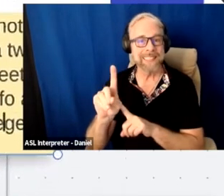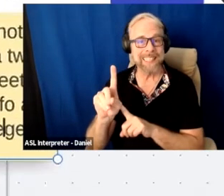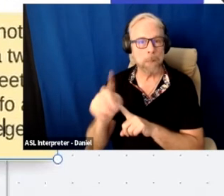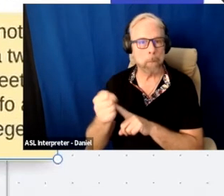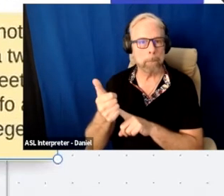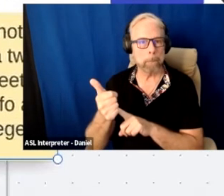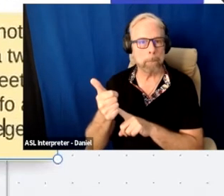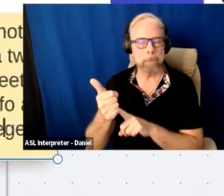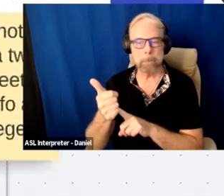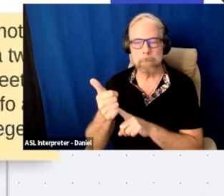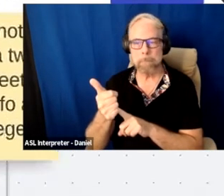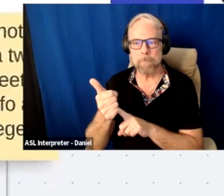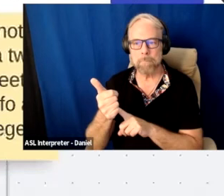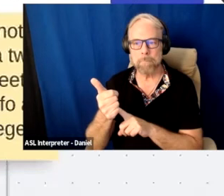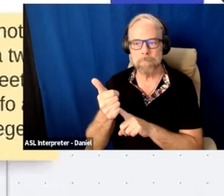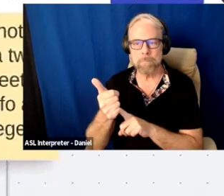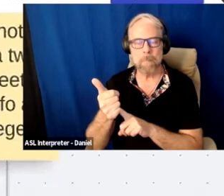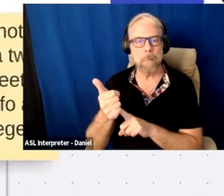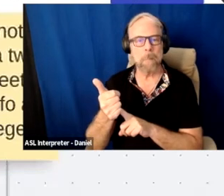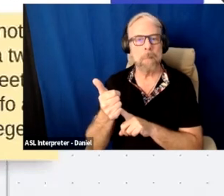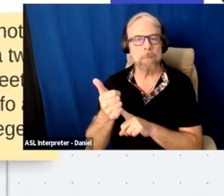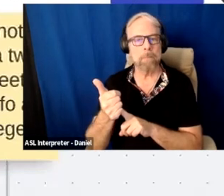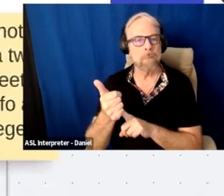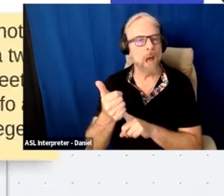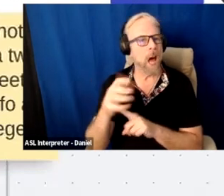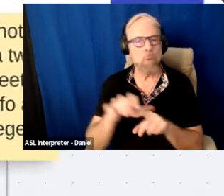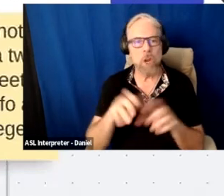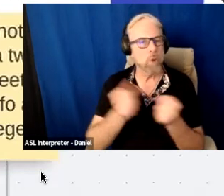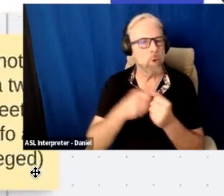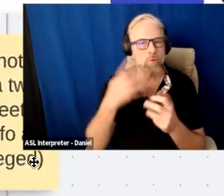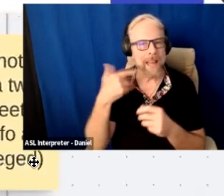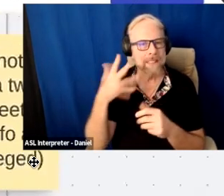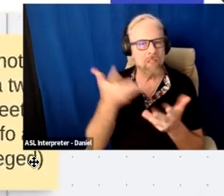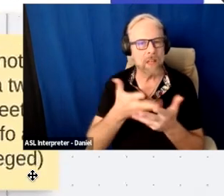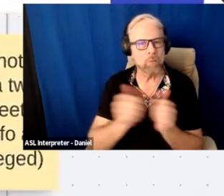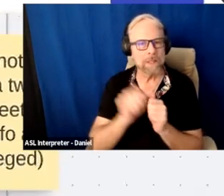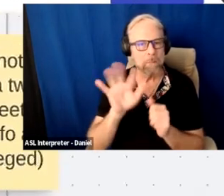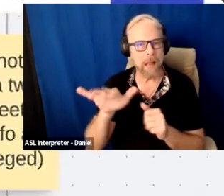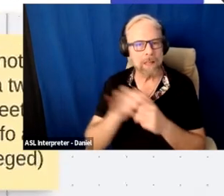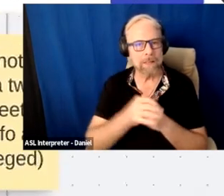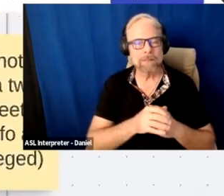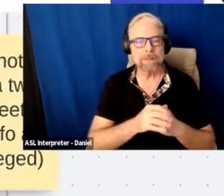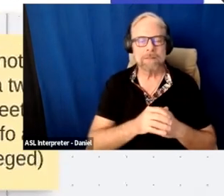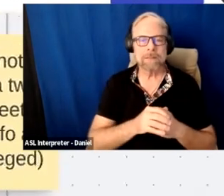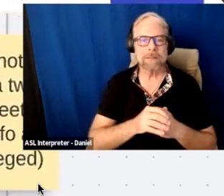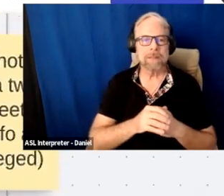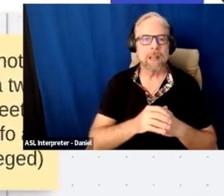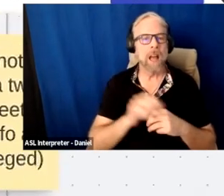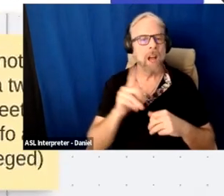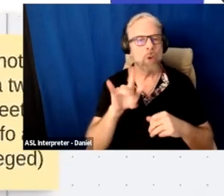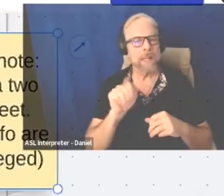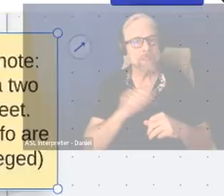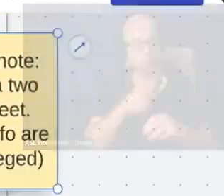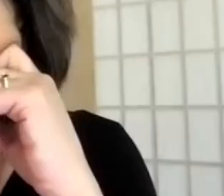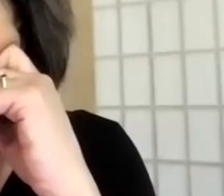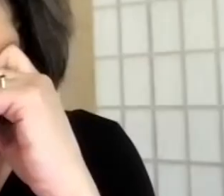I you. want to put a D there, but I don't think you do. I want to do all kinds of creative things with spelling. All right. So, Krista, would you have anything else to add